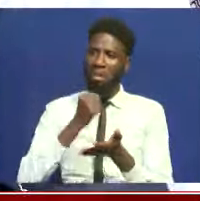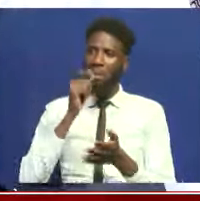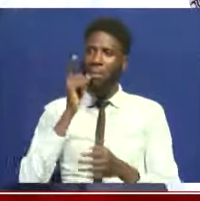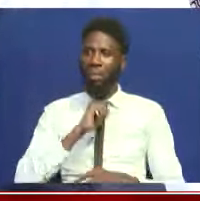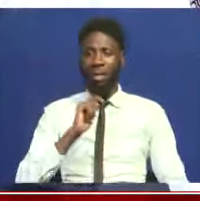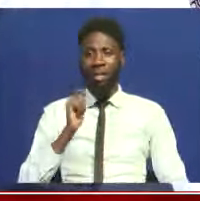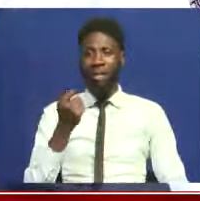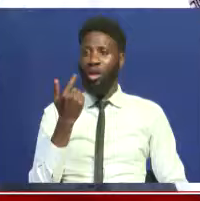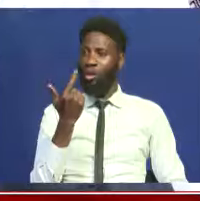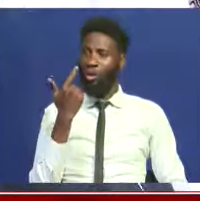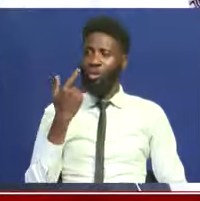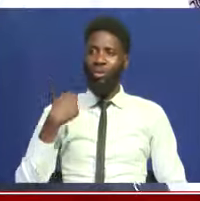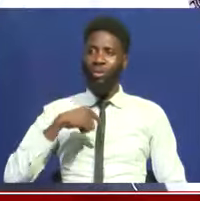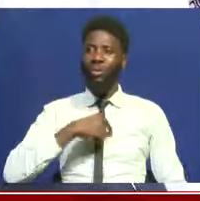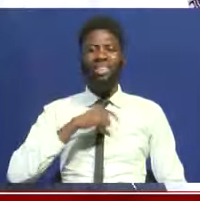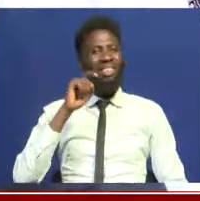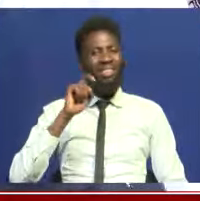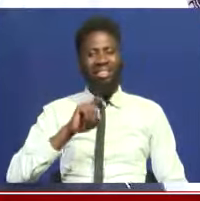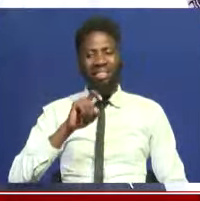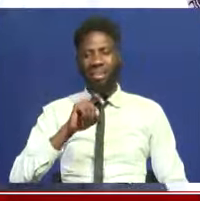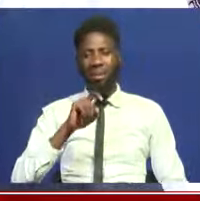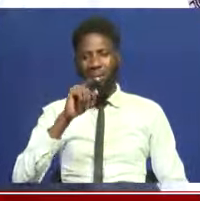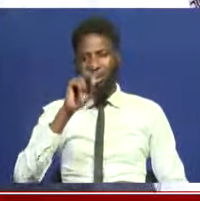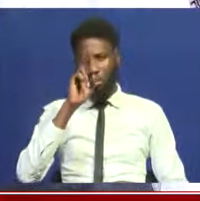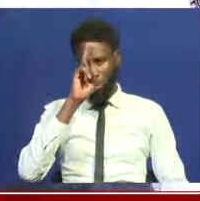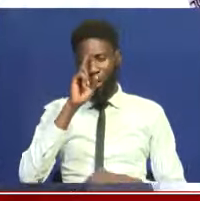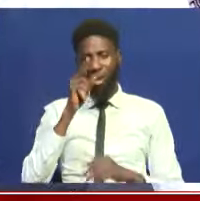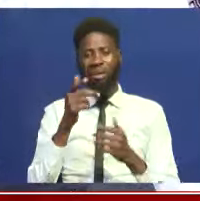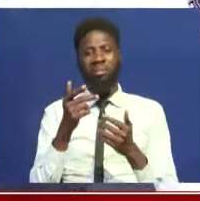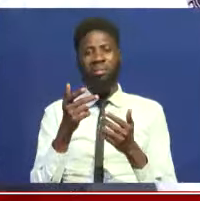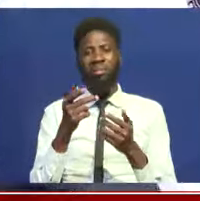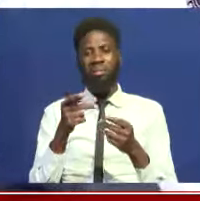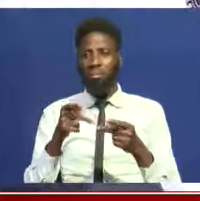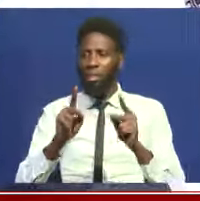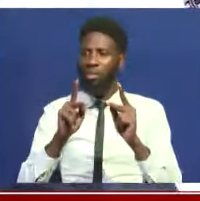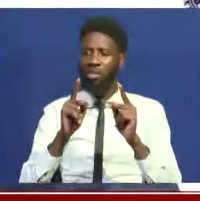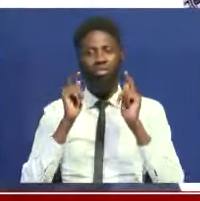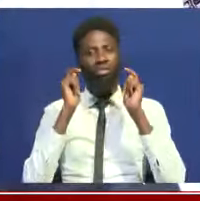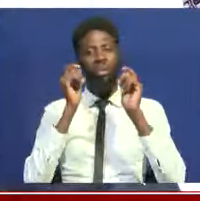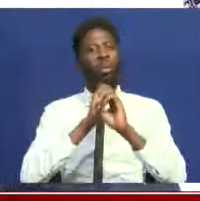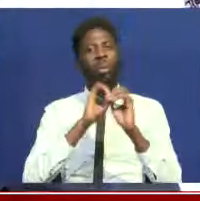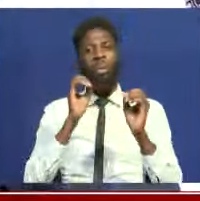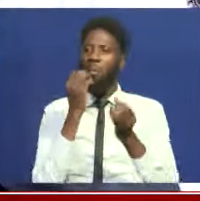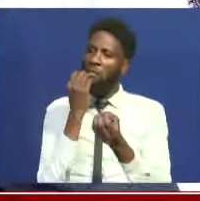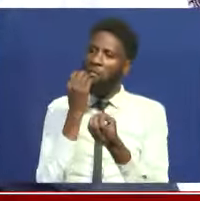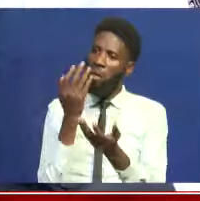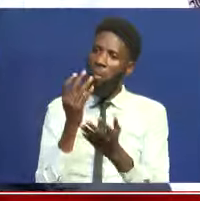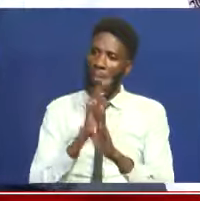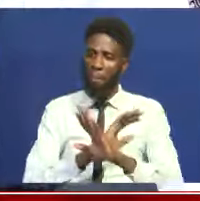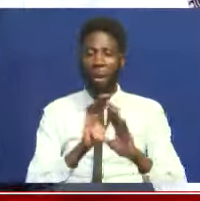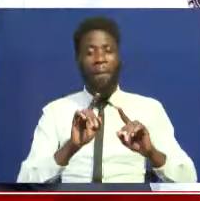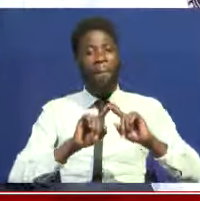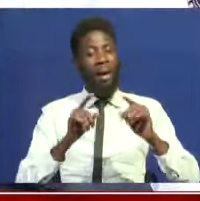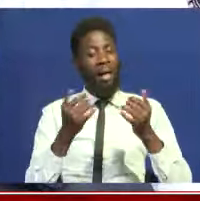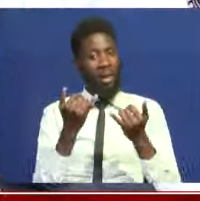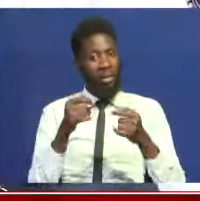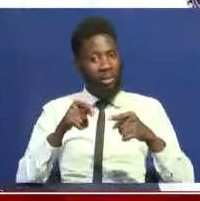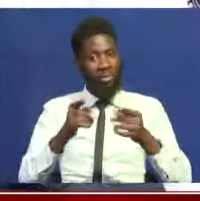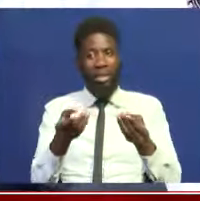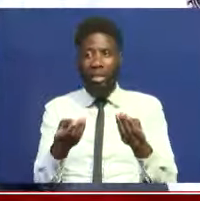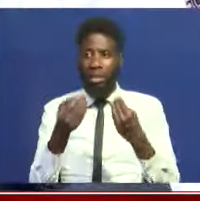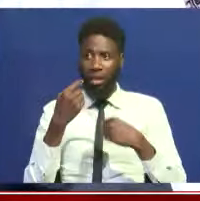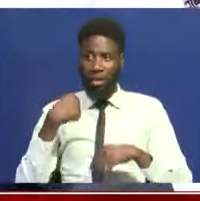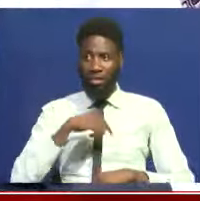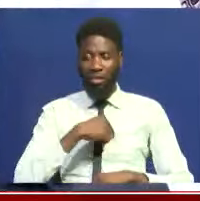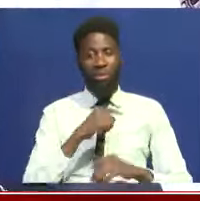law, we don't need any permission by the police to pick it. We just need to alert them. But on this one, they granted us and